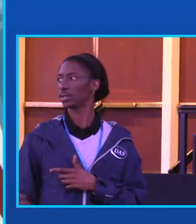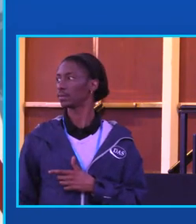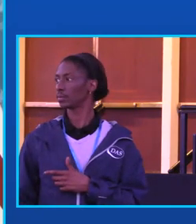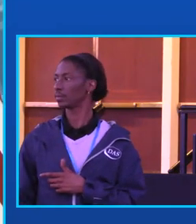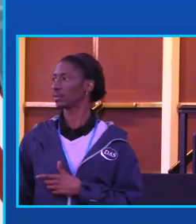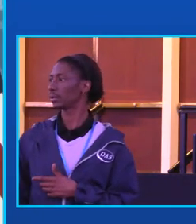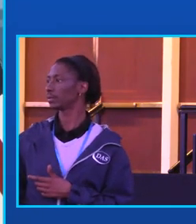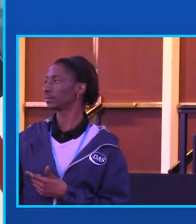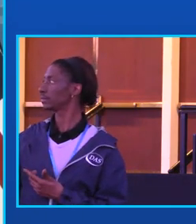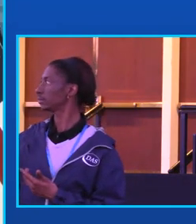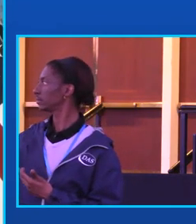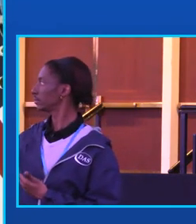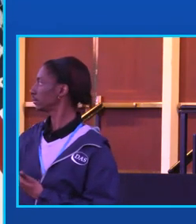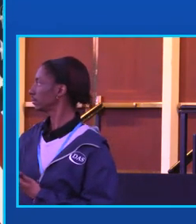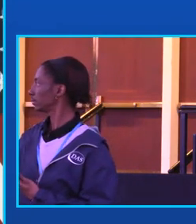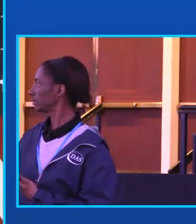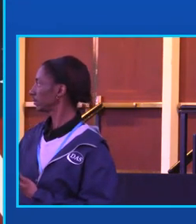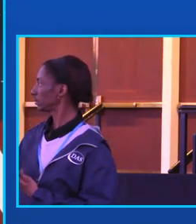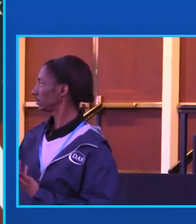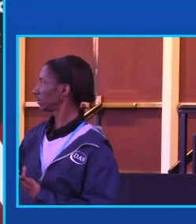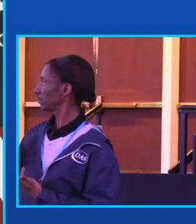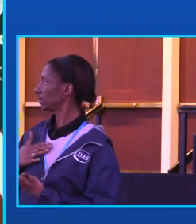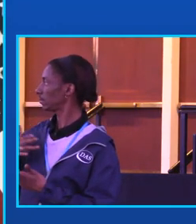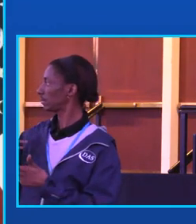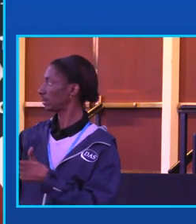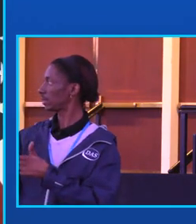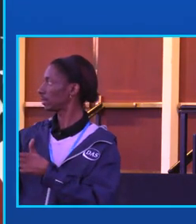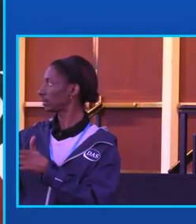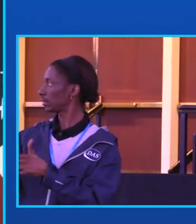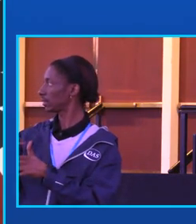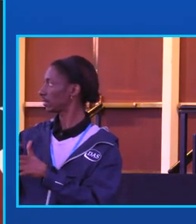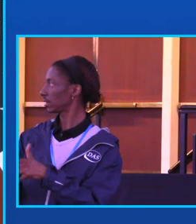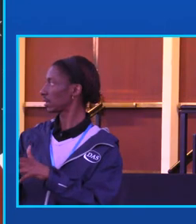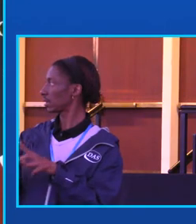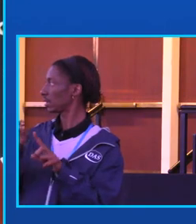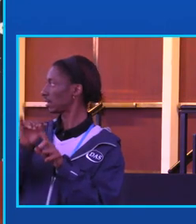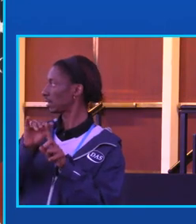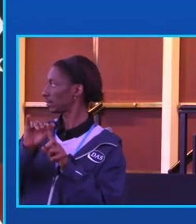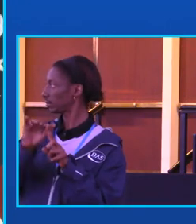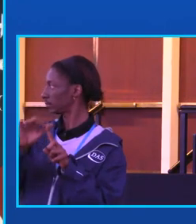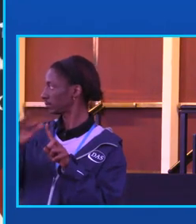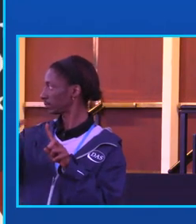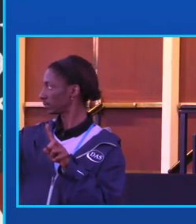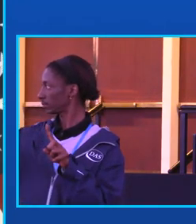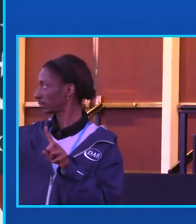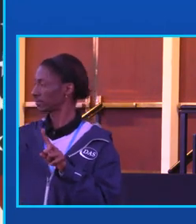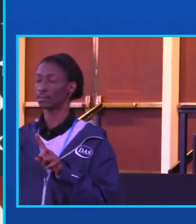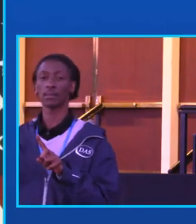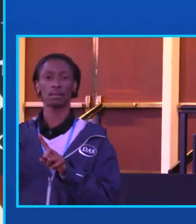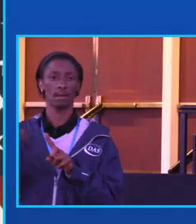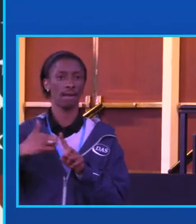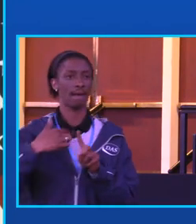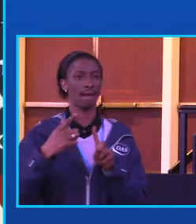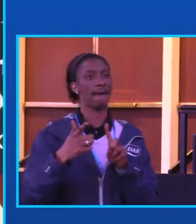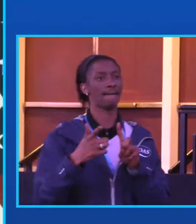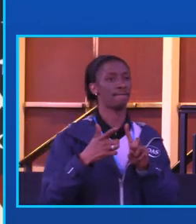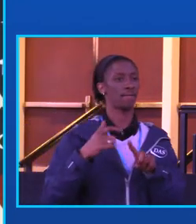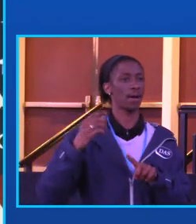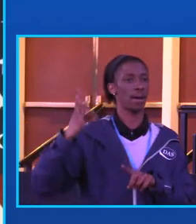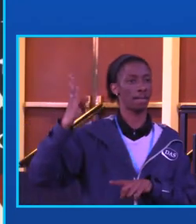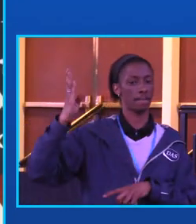My name is Ruth C. Louis Jen, and I come from the great city and state of Boston, Massachusetts.